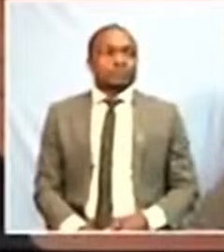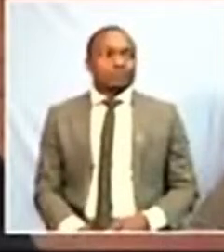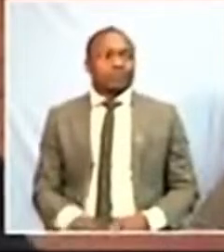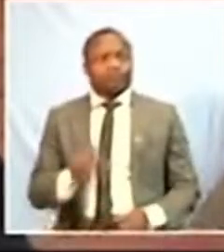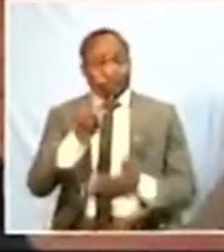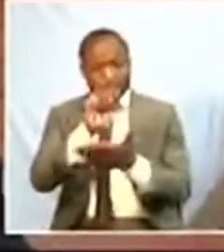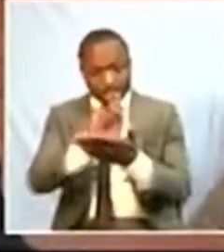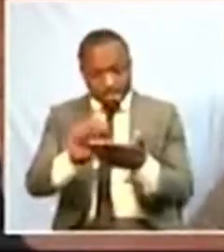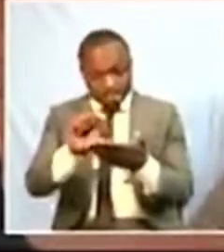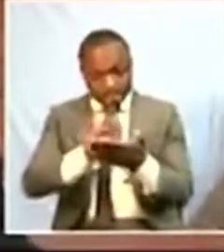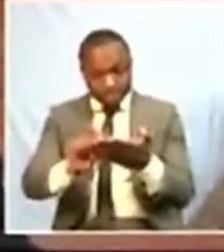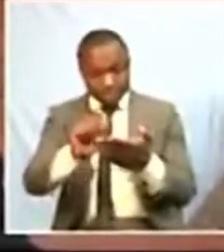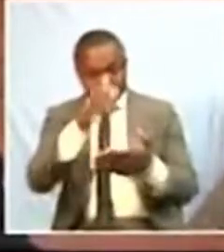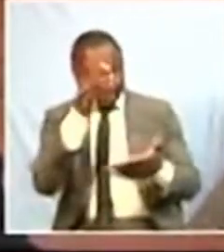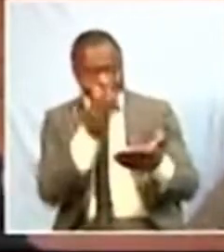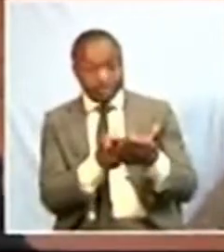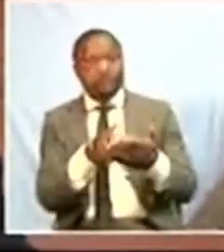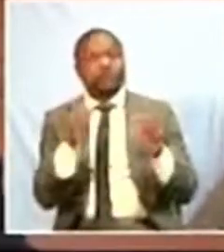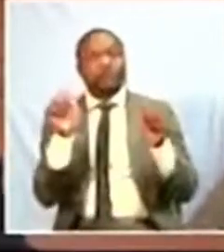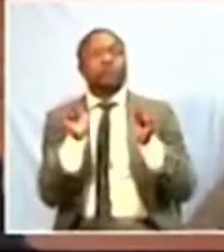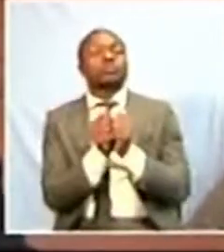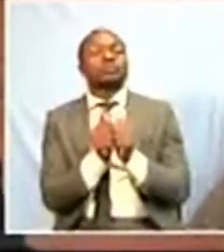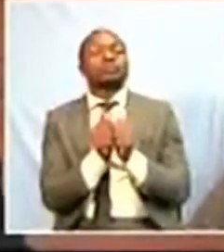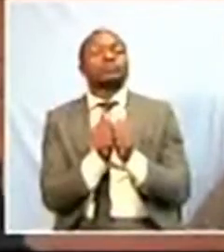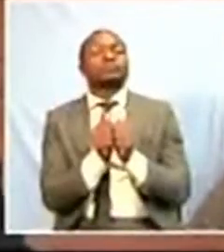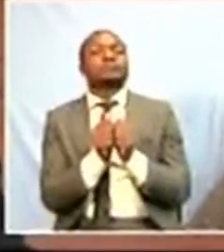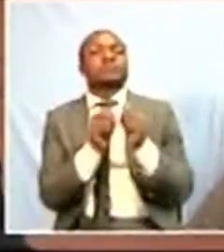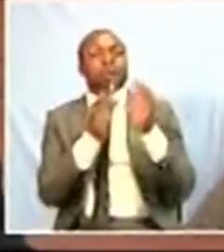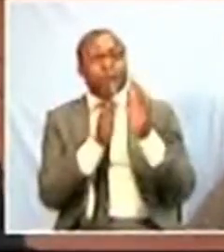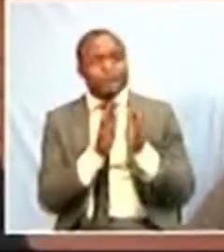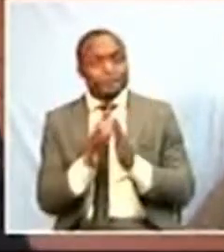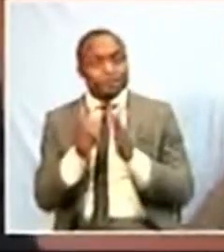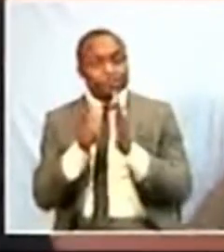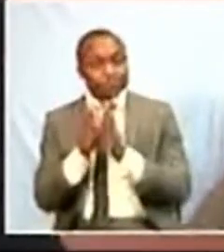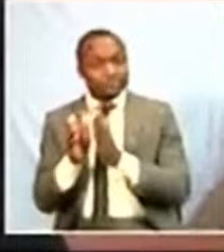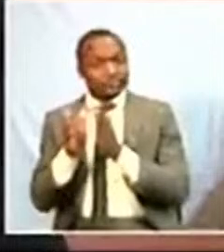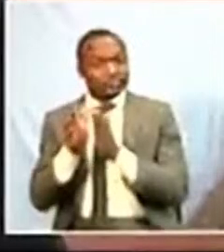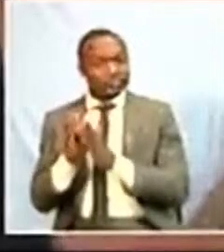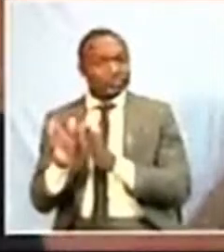wrote this with the intent to mislead